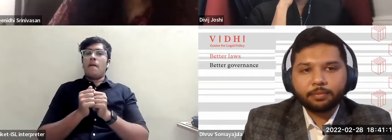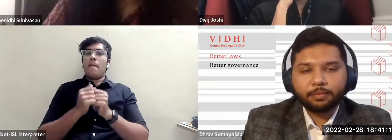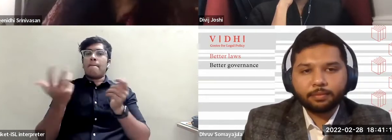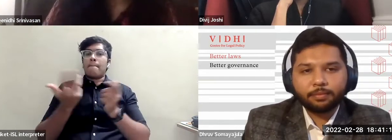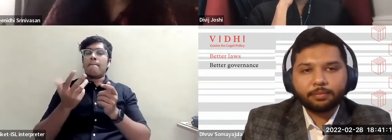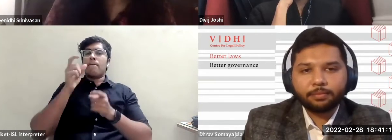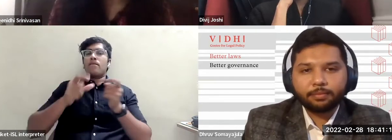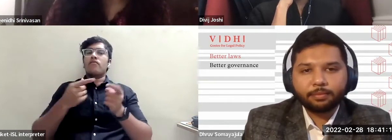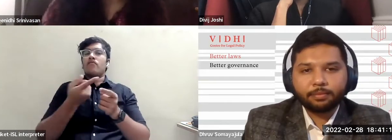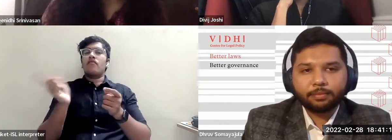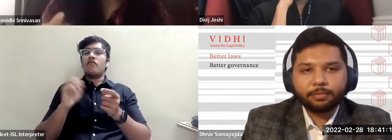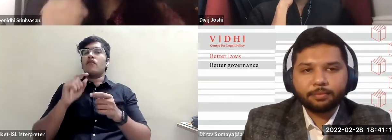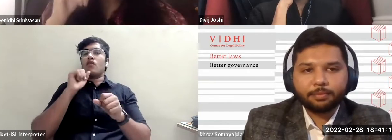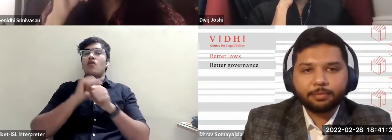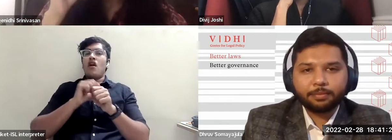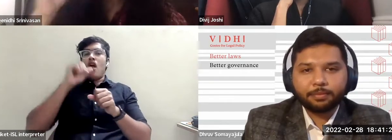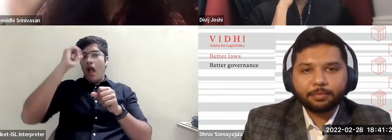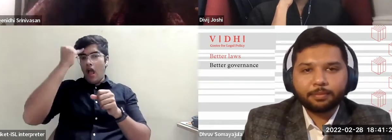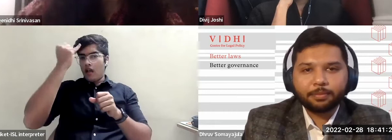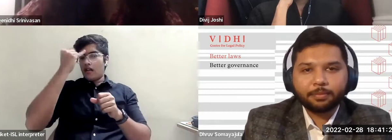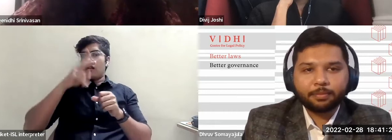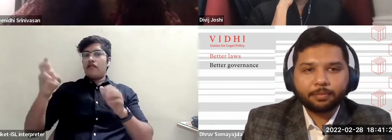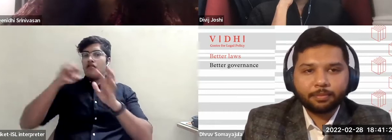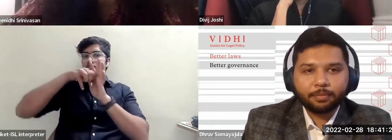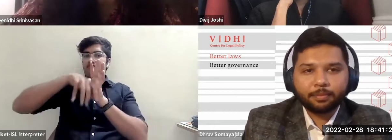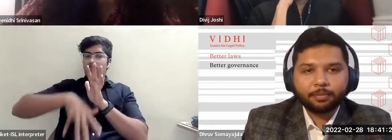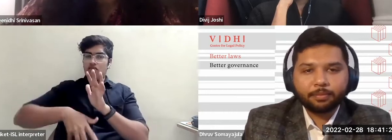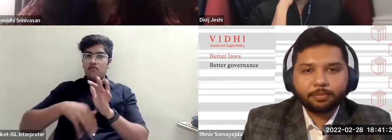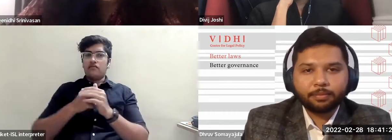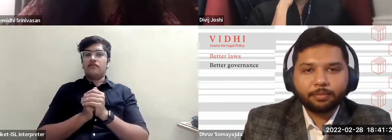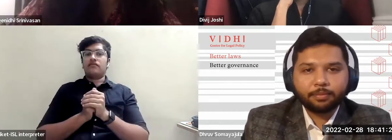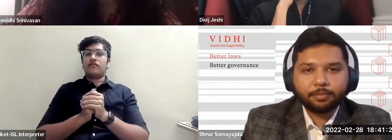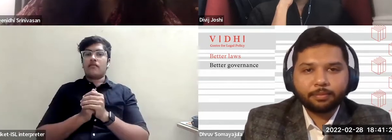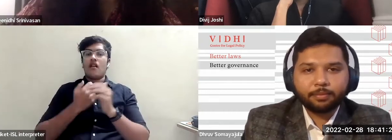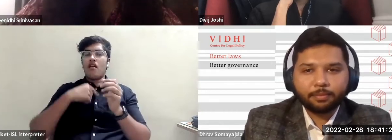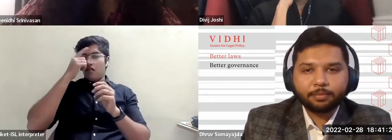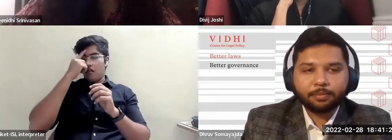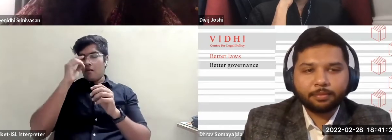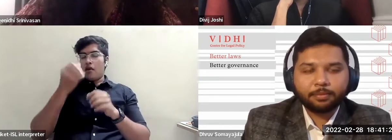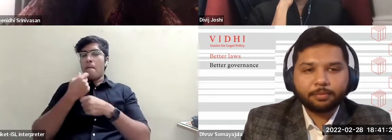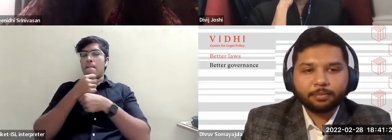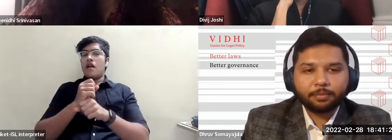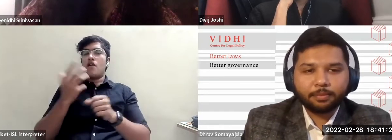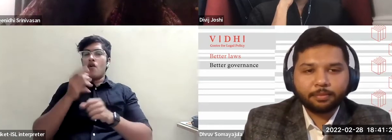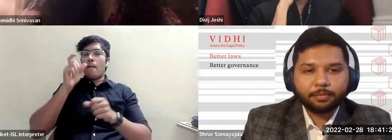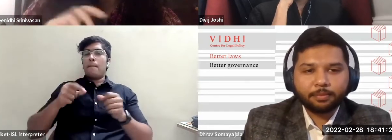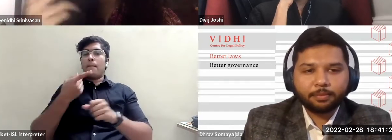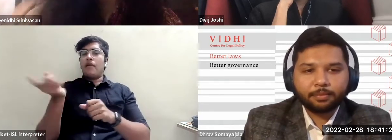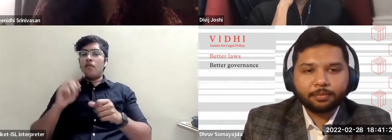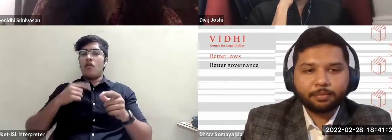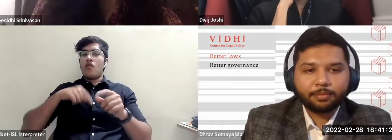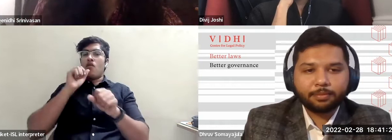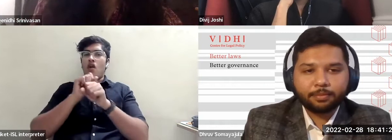mingling or rather dissemination of ideas and I guess making the working with regulators to also understand how the